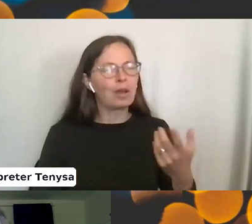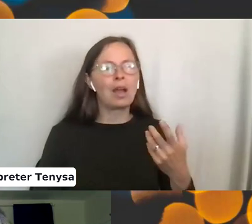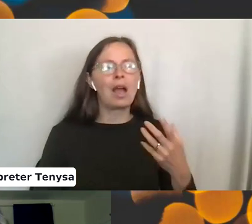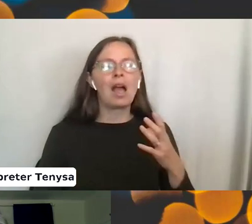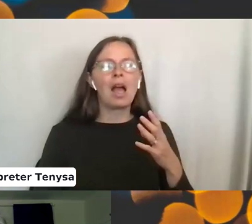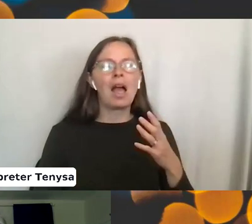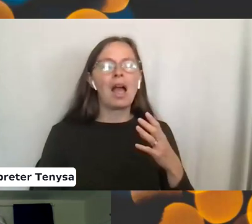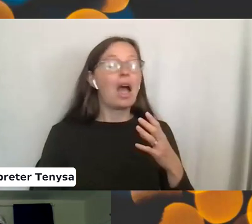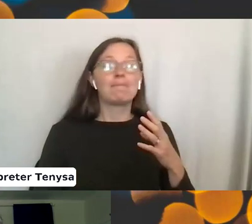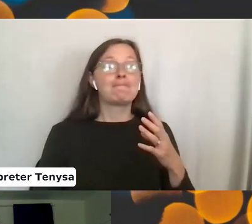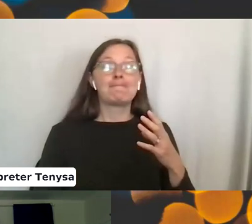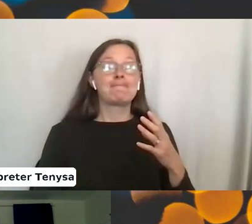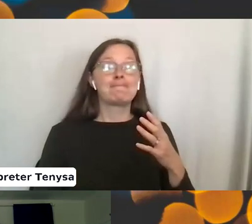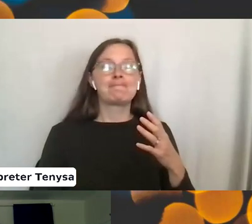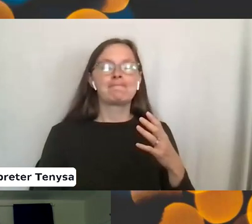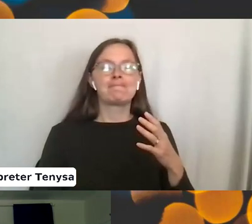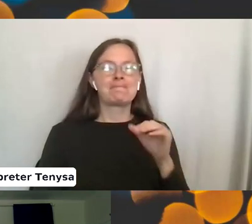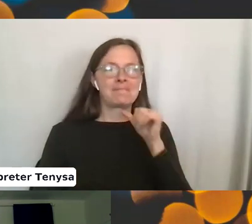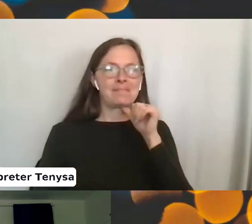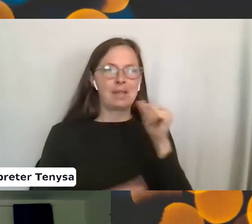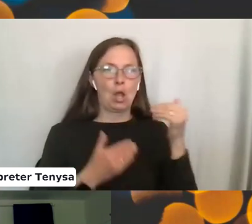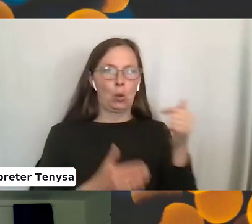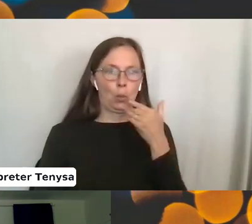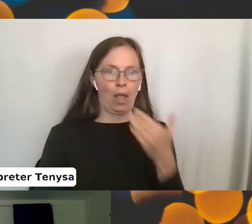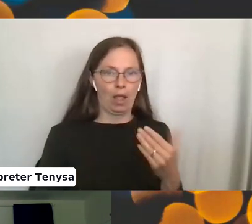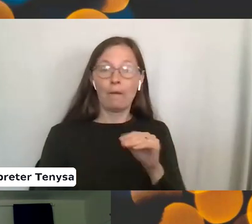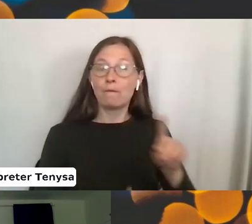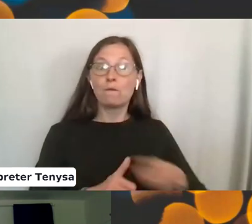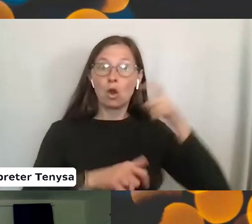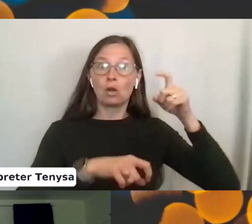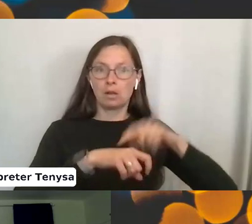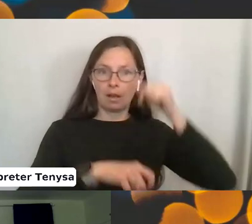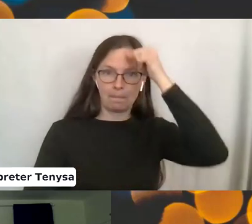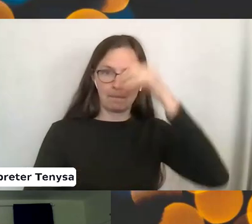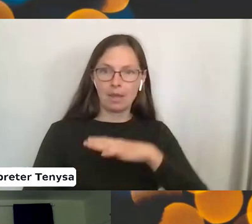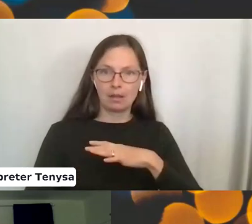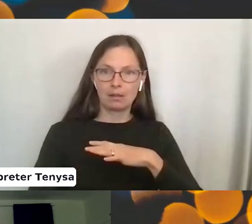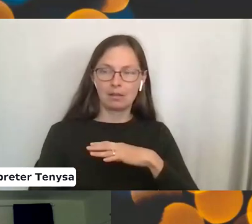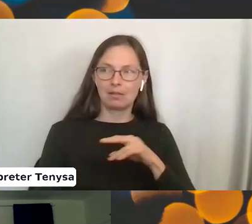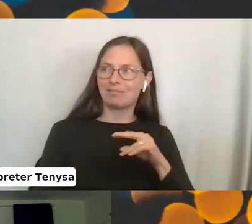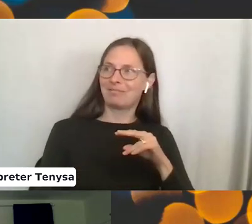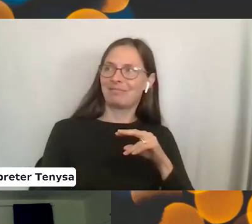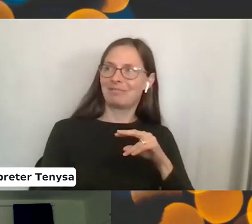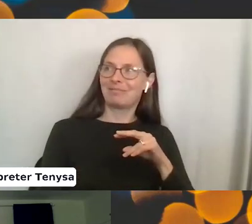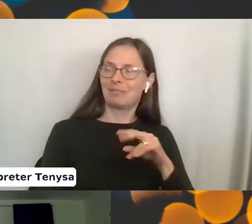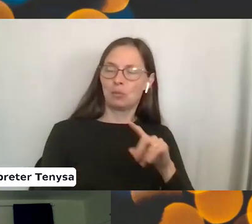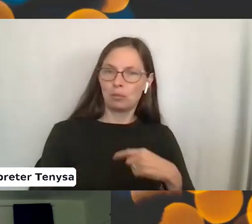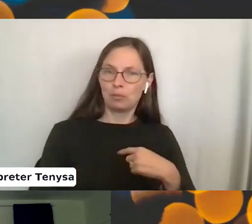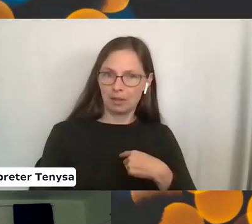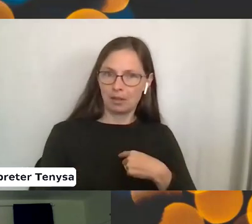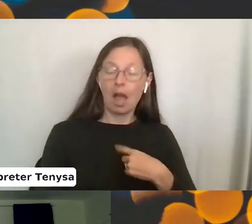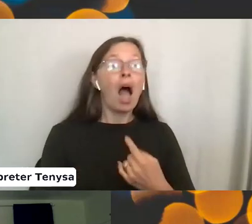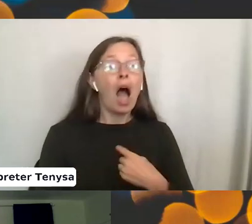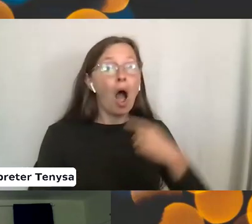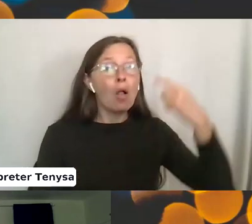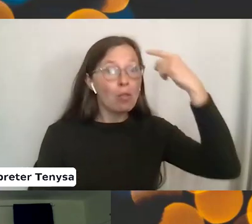go over well. And it was the first time that a man had gone to me when I thought I was